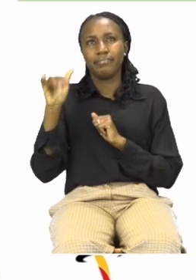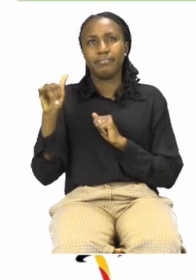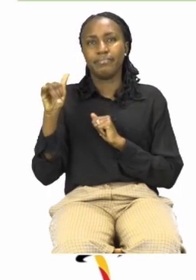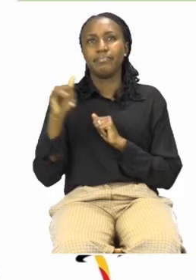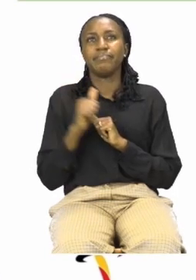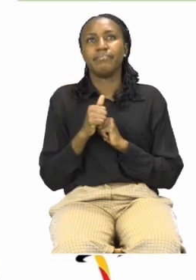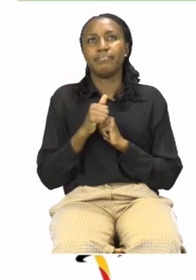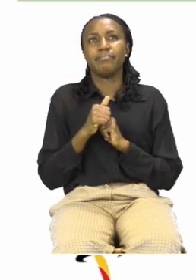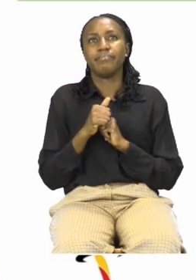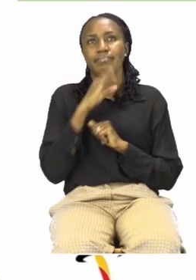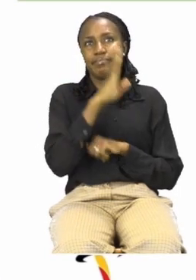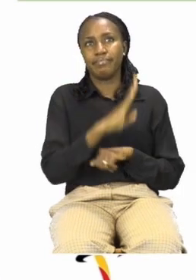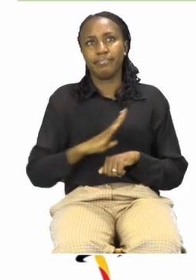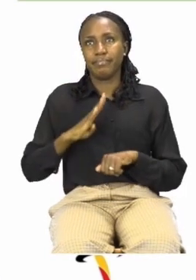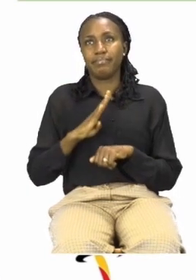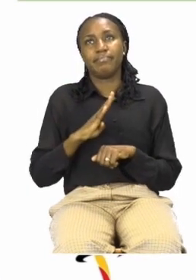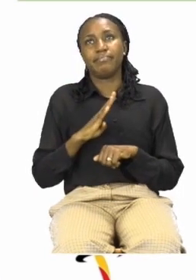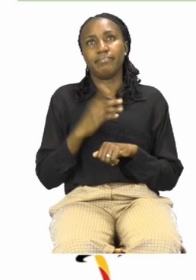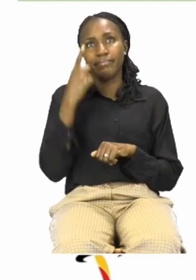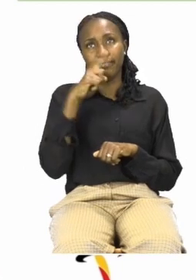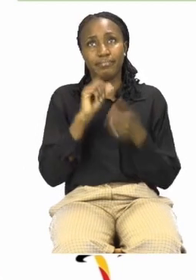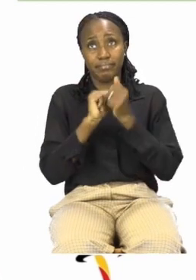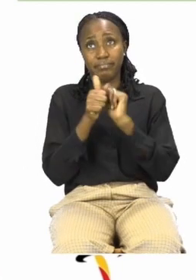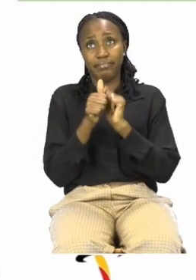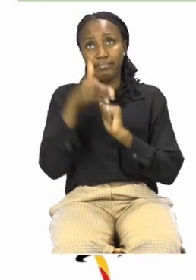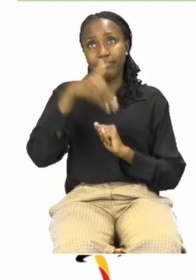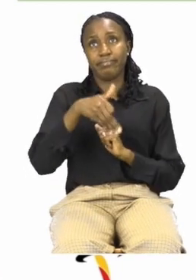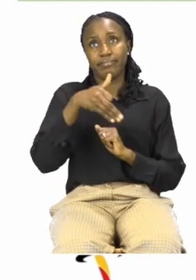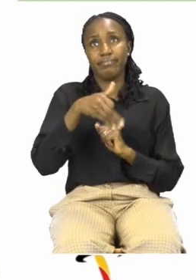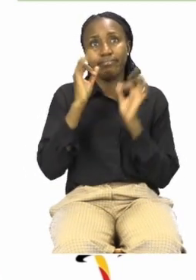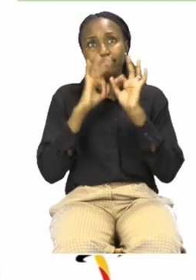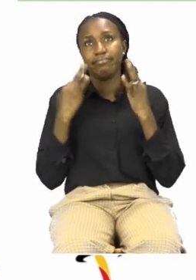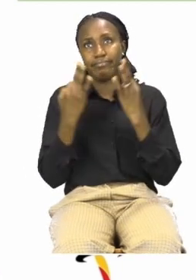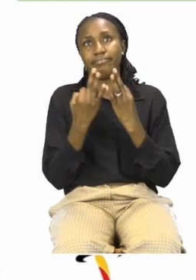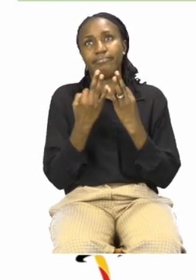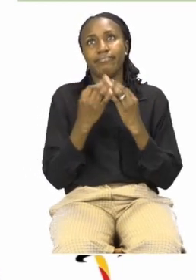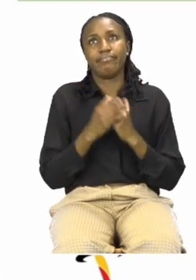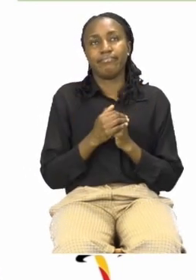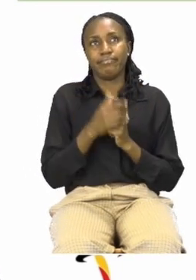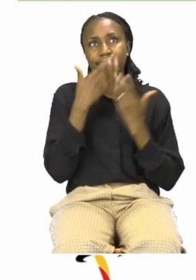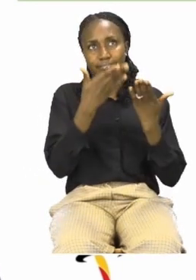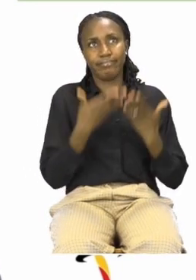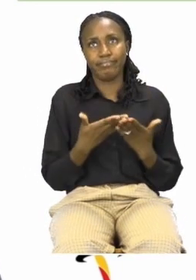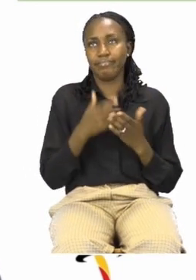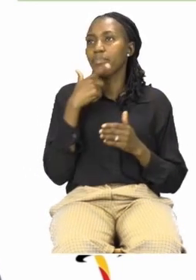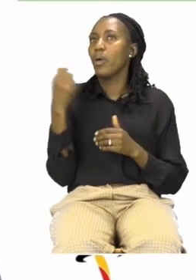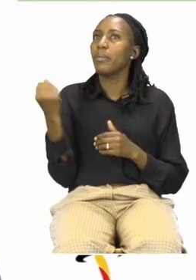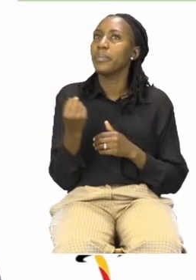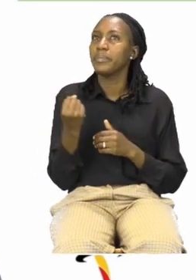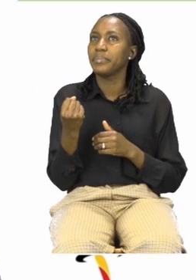Commission, basically the main organizers, you could say, of the Sports Expo. Welcome, Mr. Mwiya. Thank you very